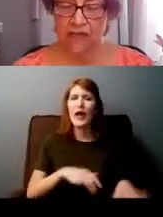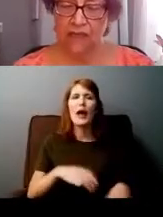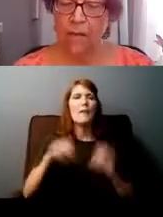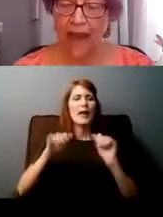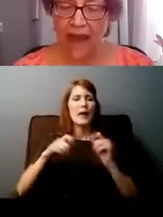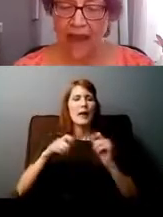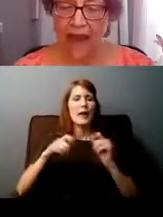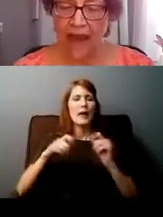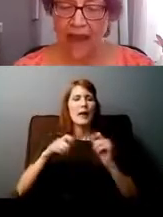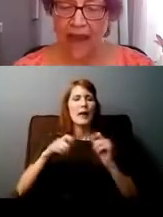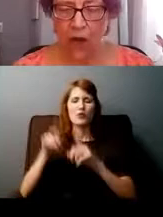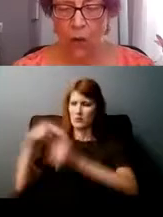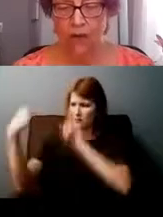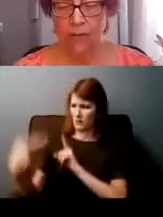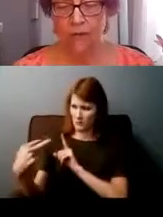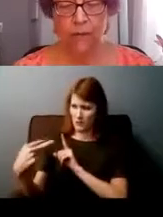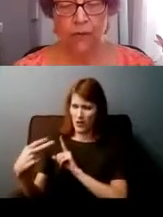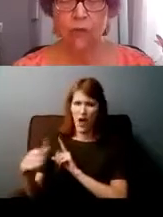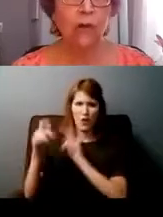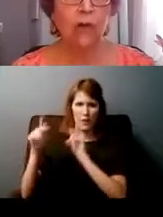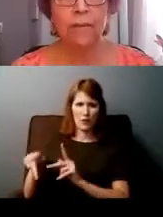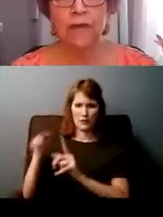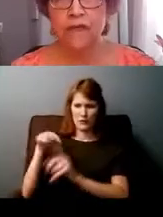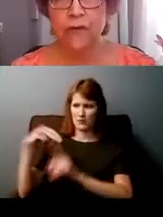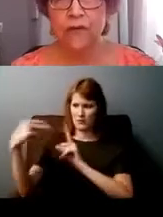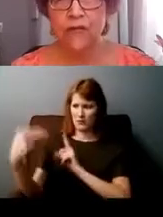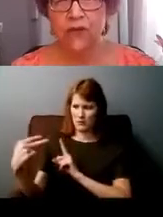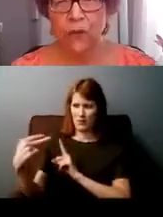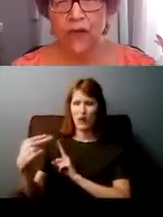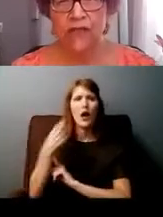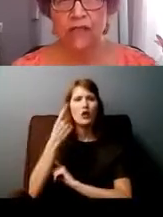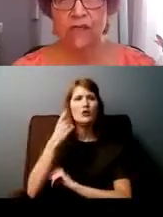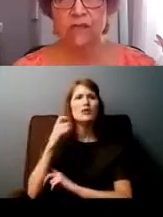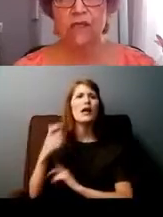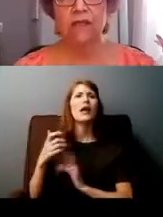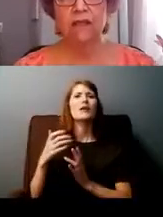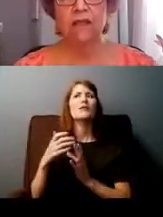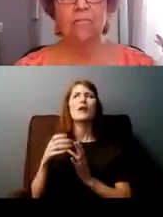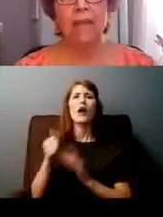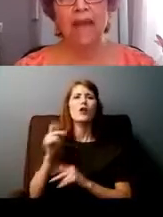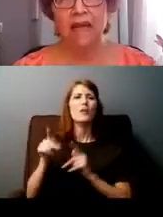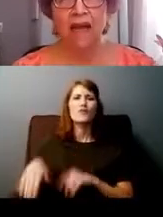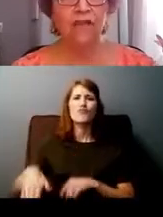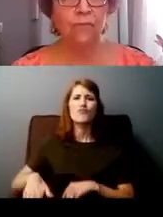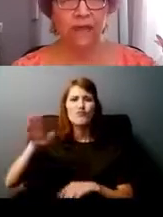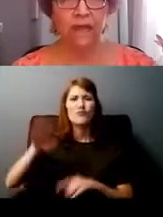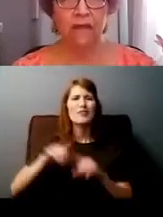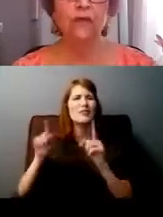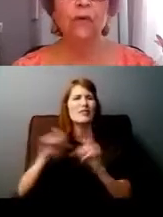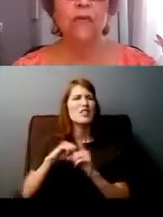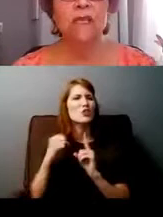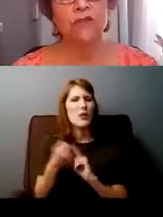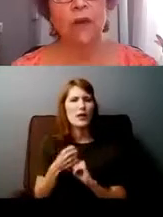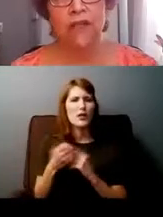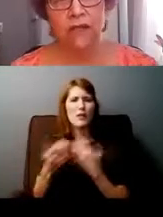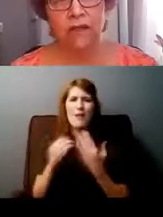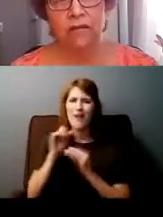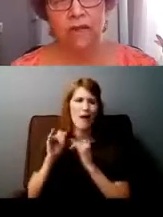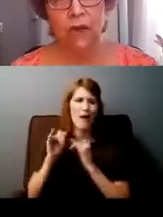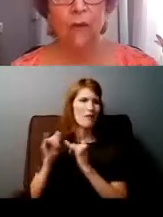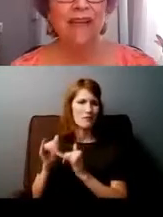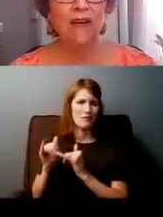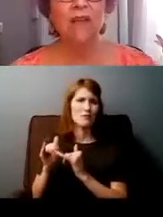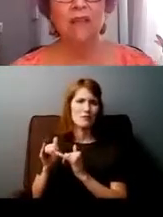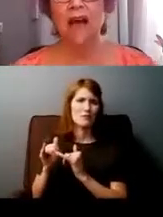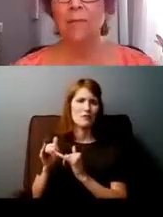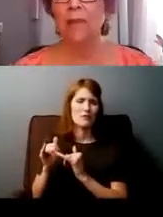that somehow people grow up in different situations that may not have been your situation.